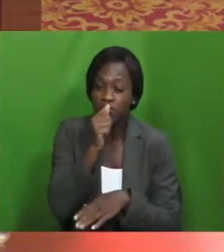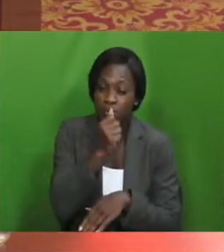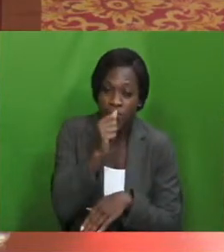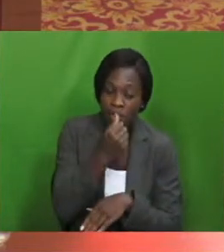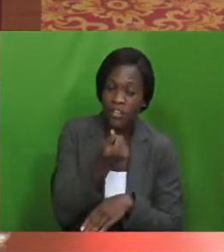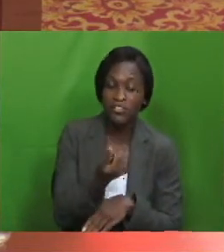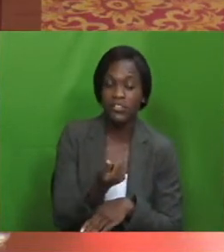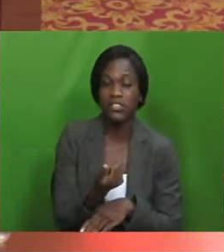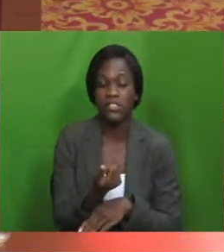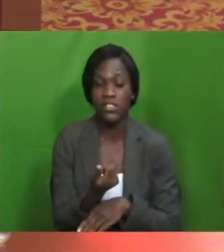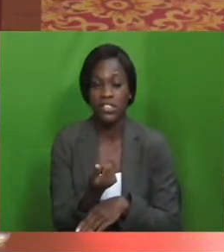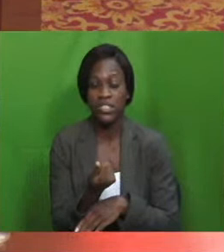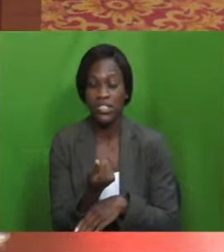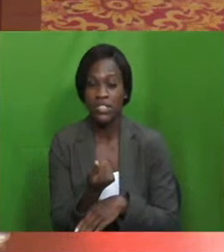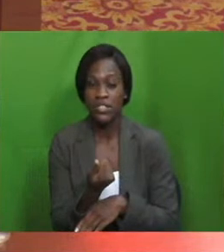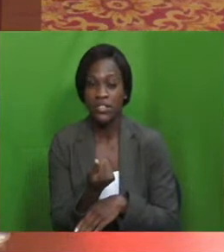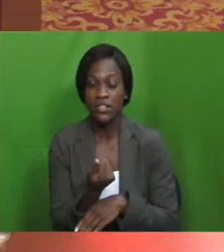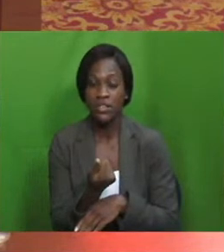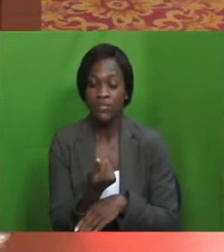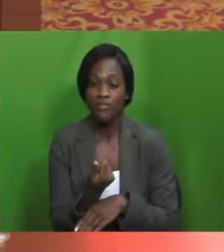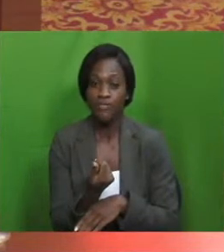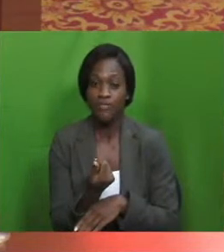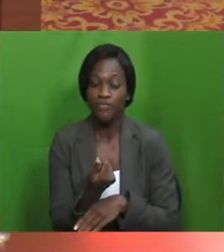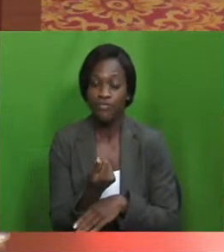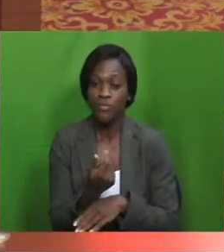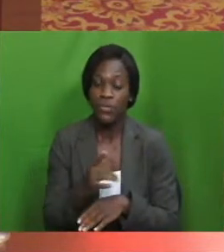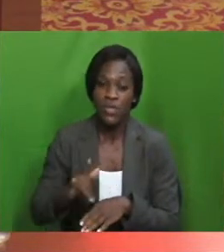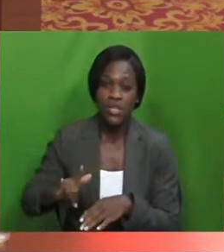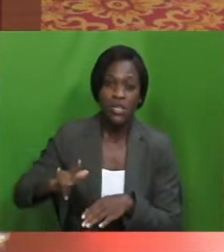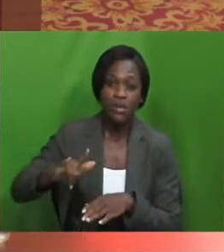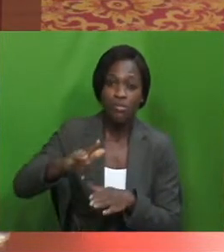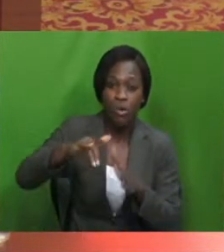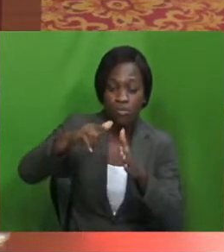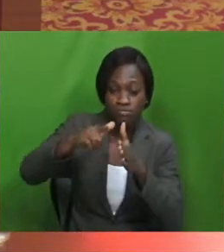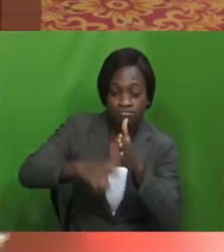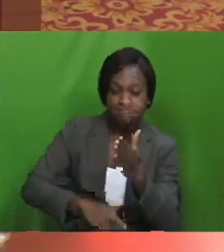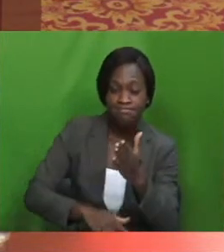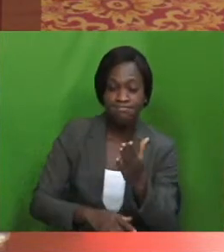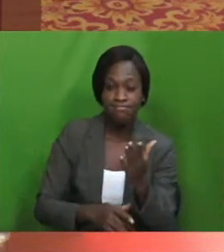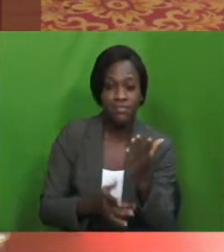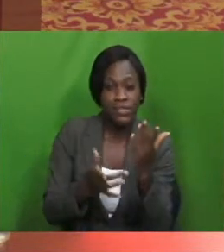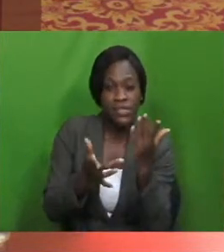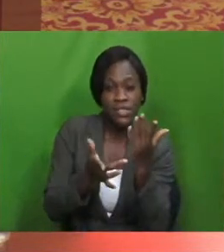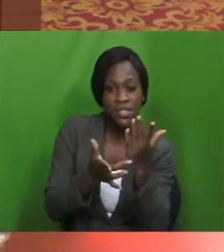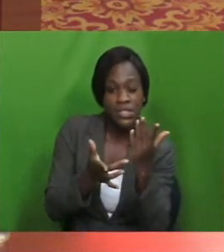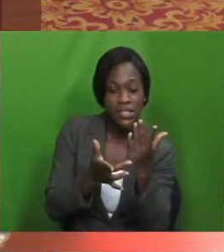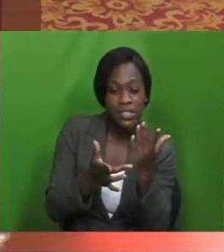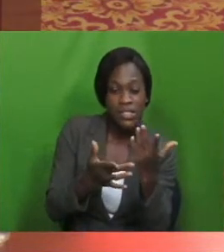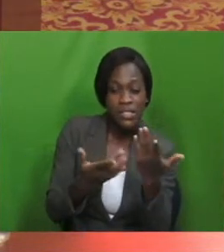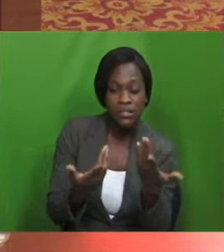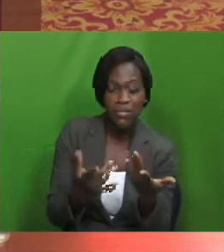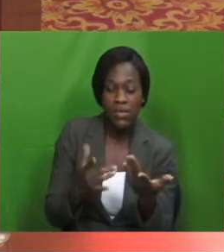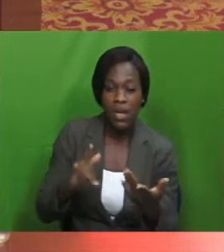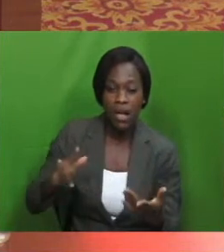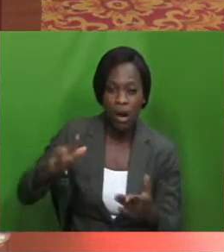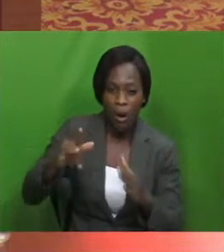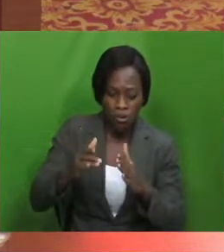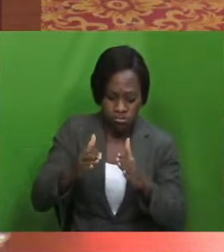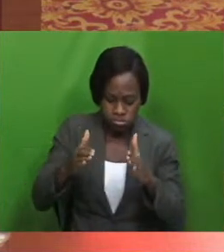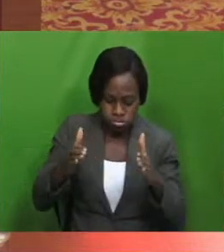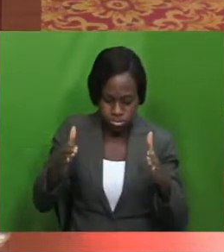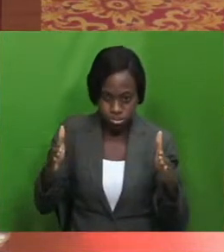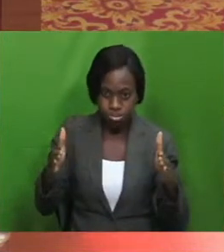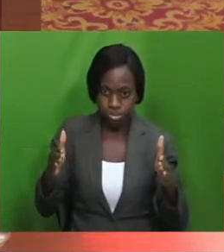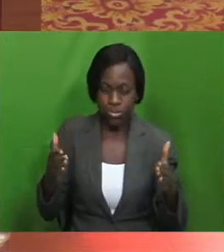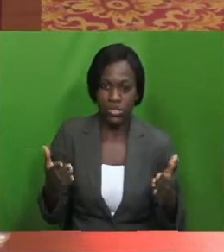fast-track industrialization, import substitution, digitalization, export expansion, and creation